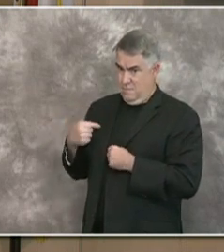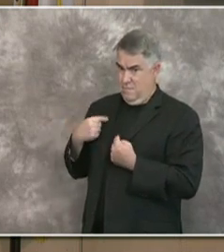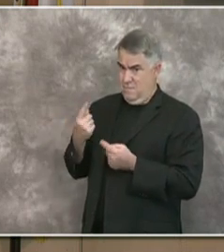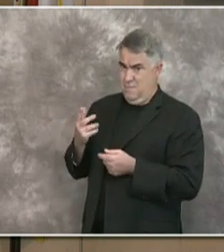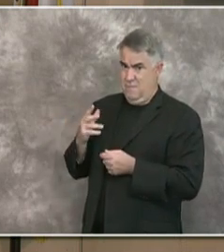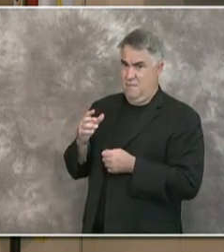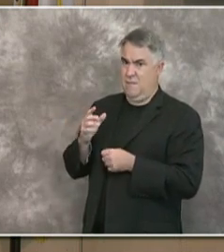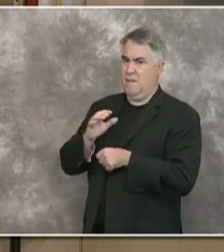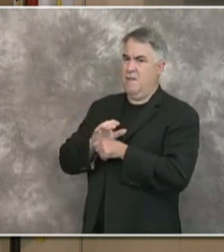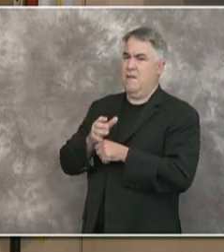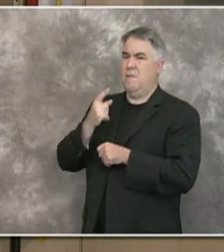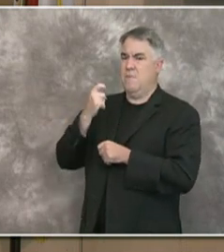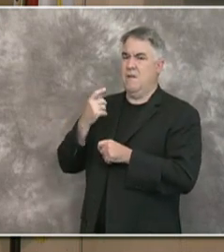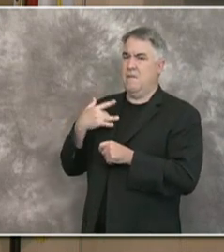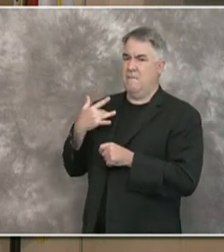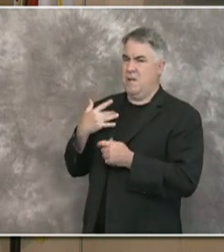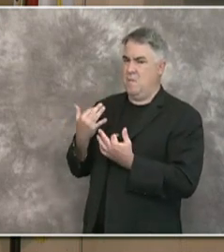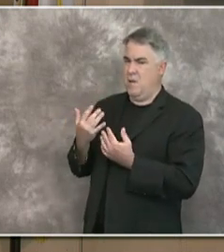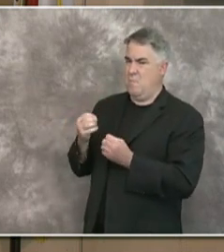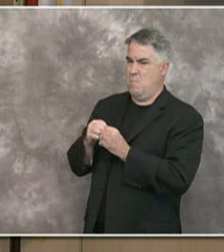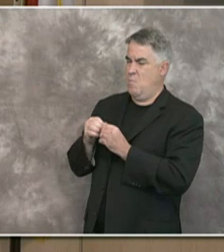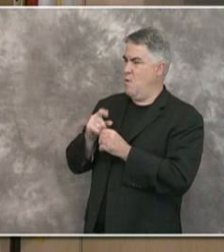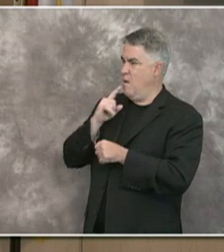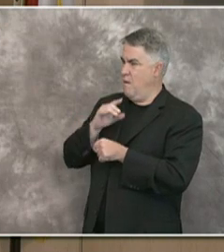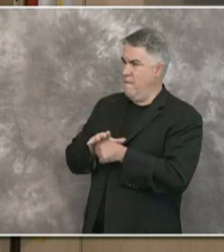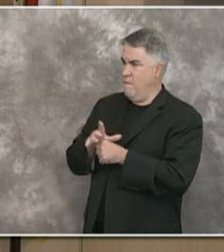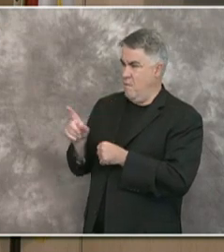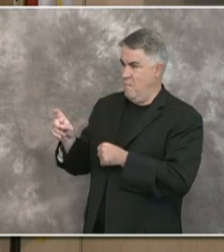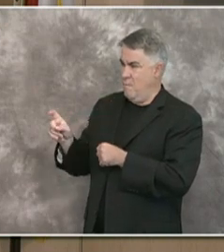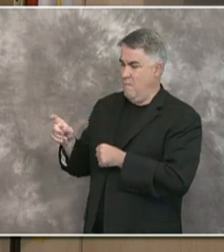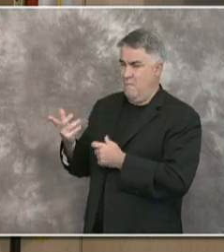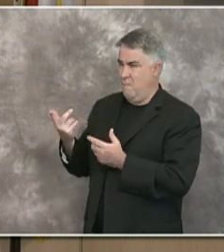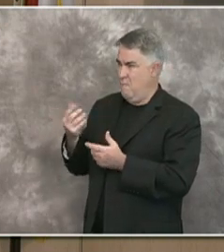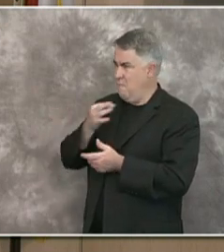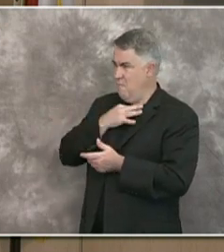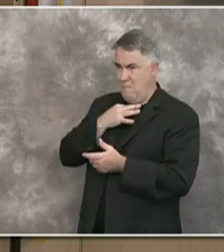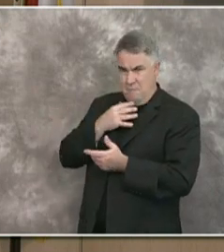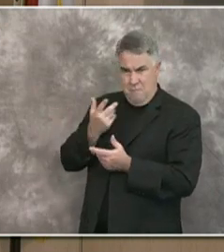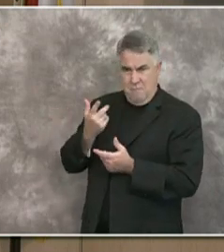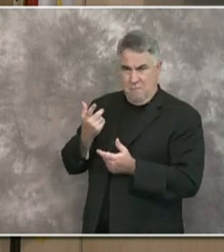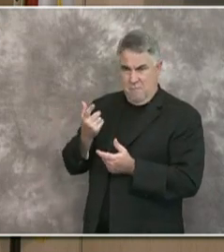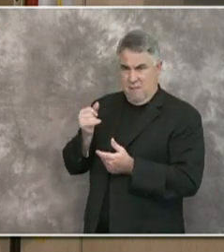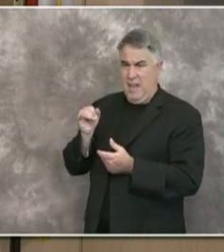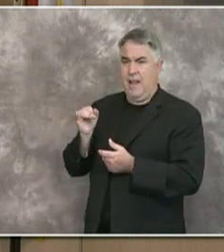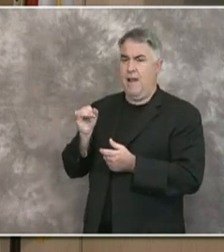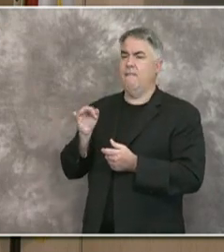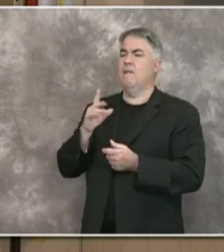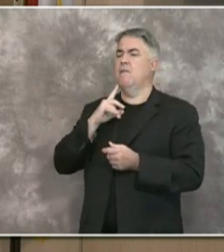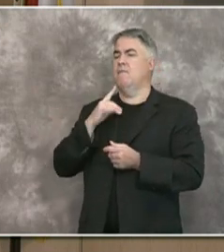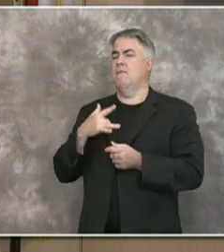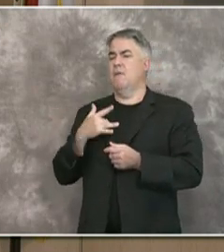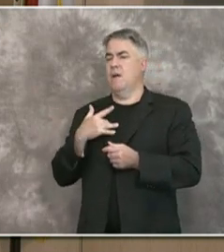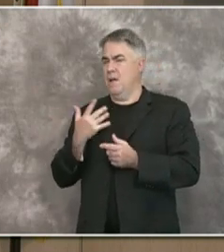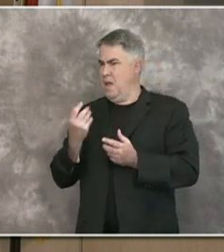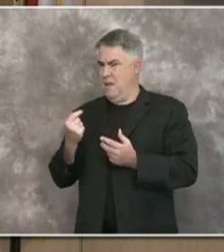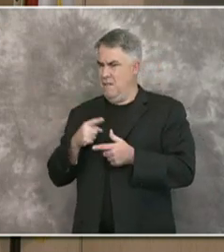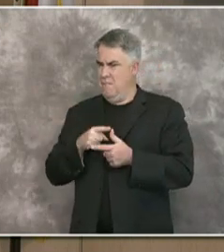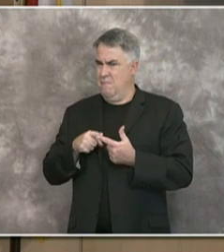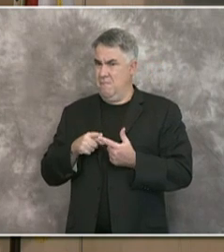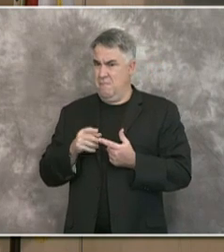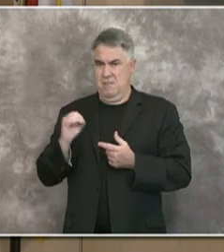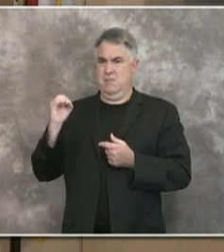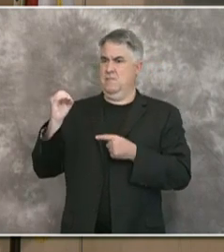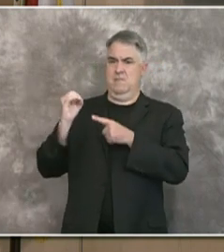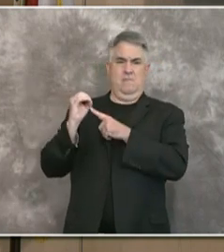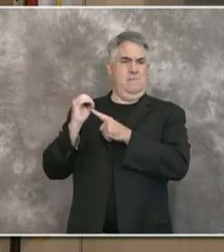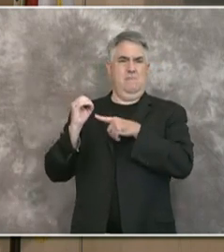but you're just waiting for confirmation? And if so, how many? If not, what does the 0 deaths over the last few days